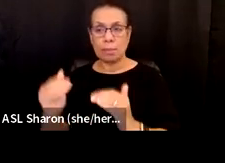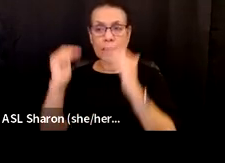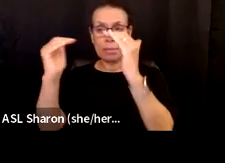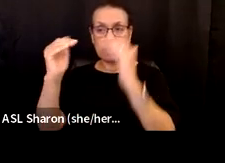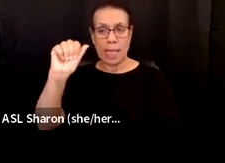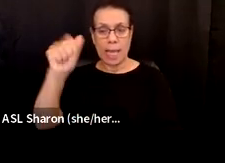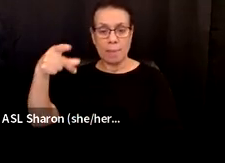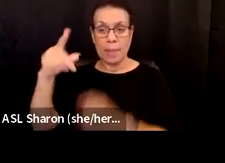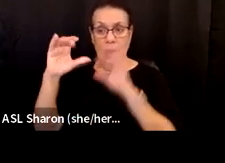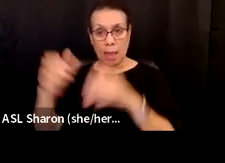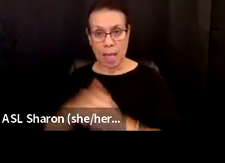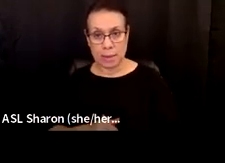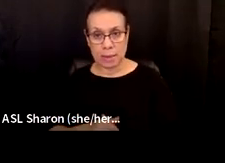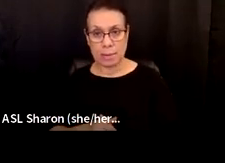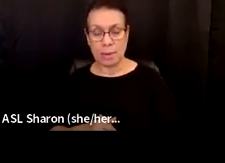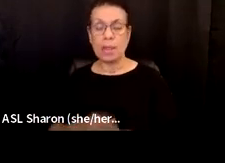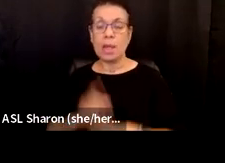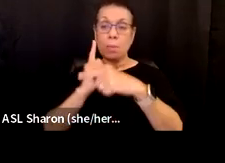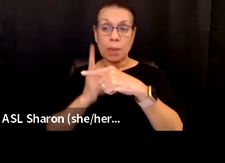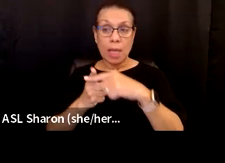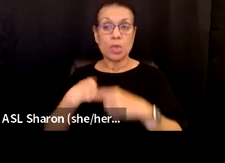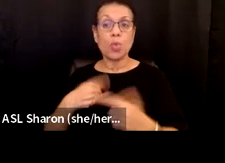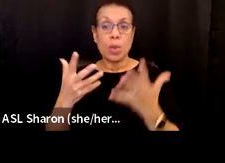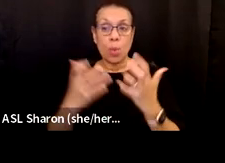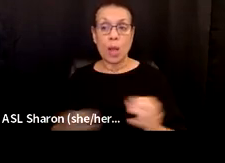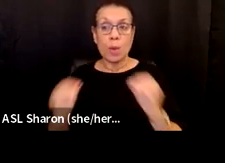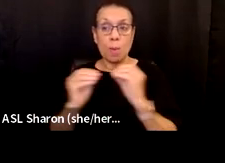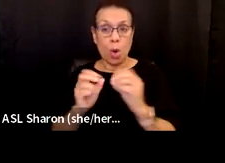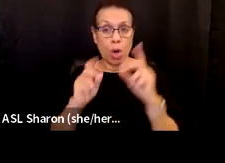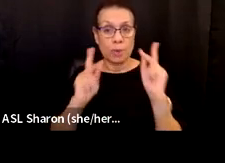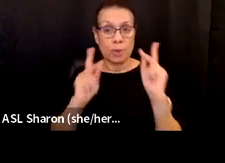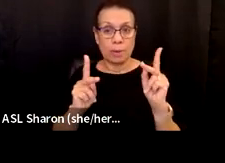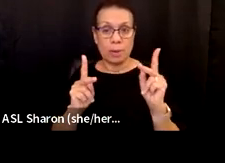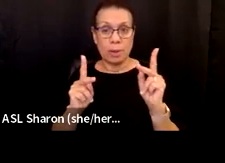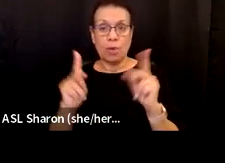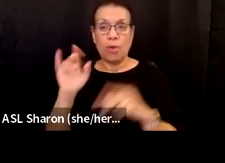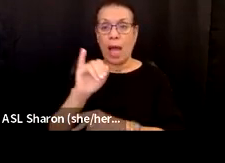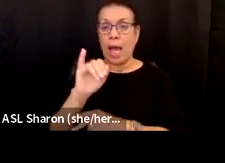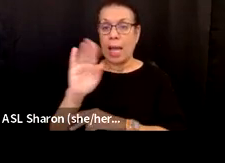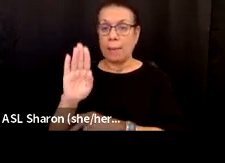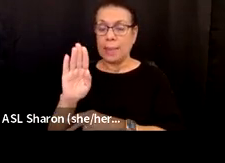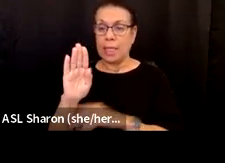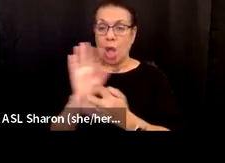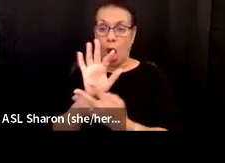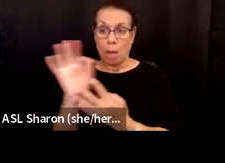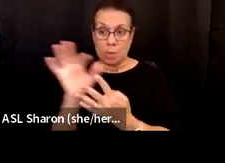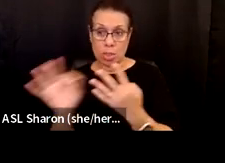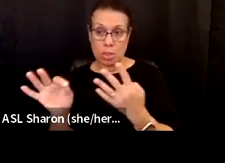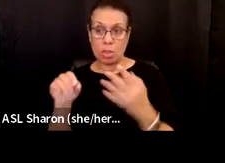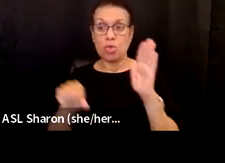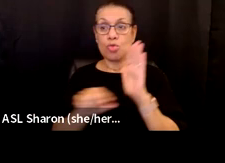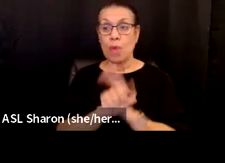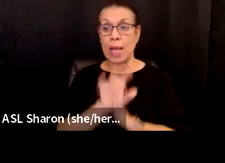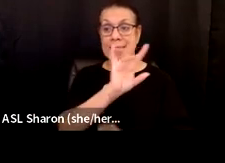continuing to build opportunities for ib options not only in grades 7 to